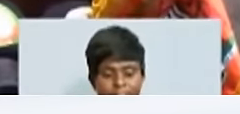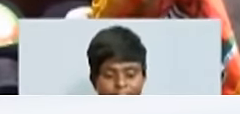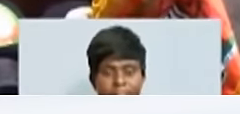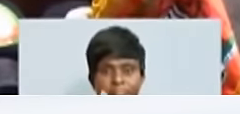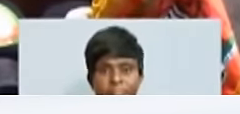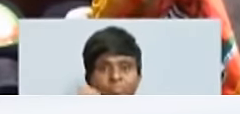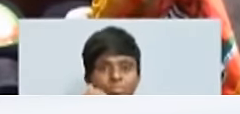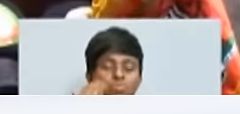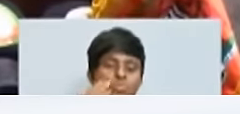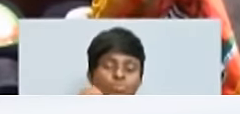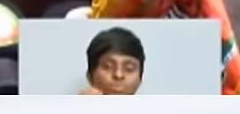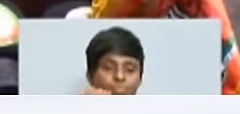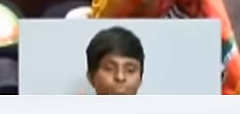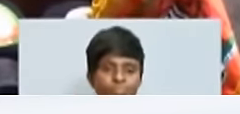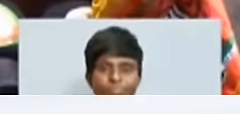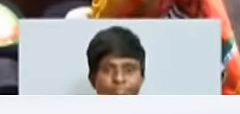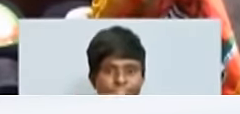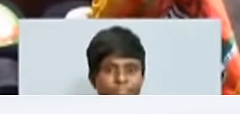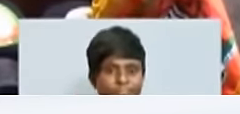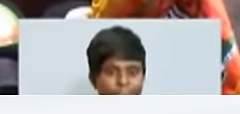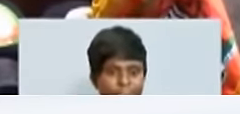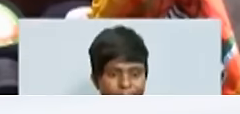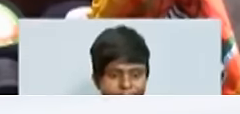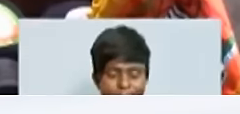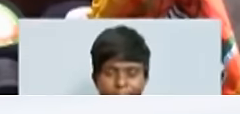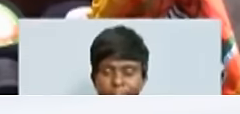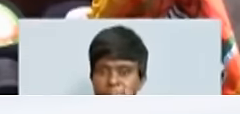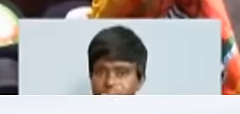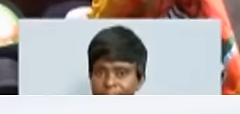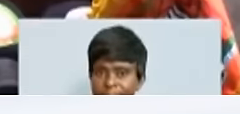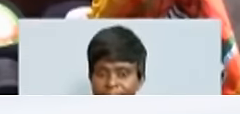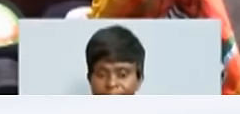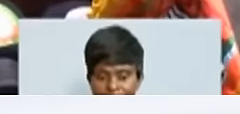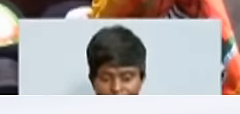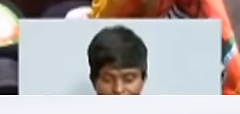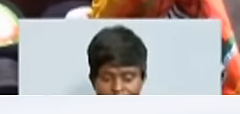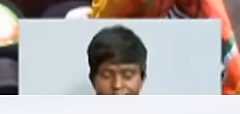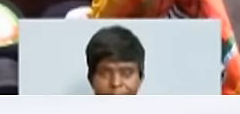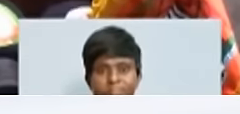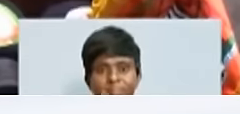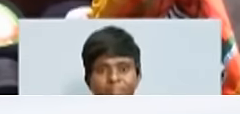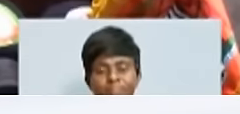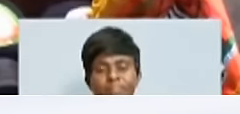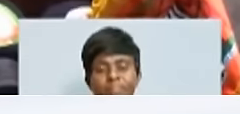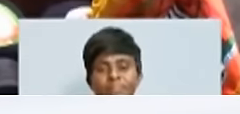viable households with farming inputs under the Food Security Pact Program.